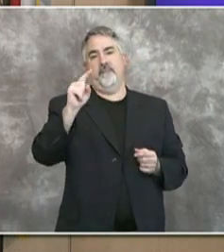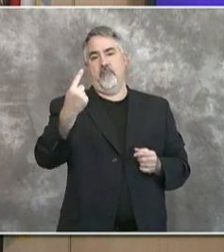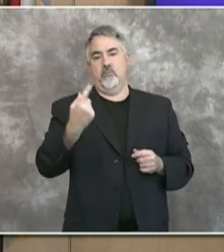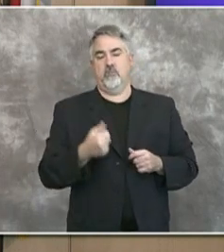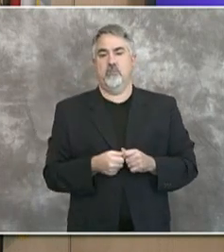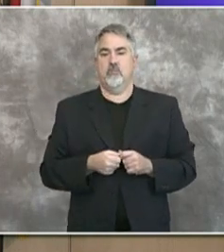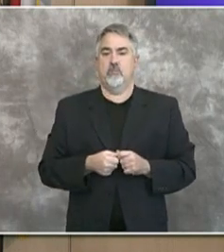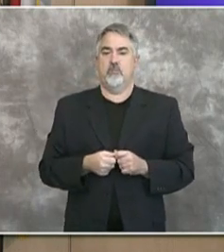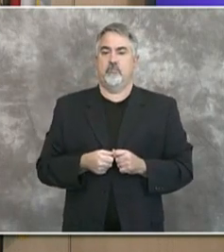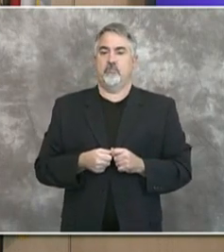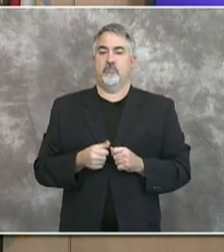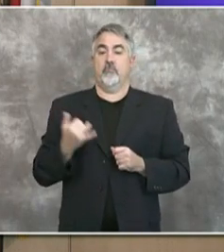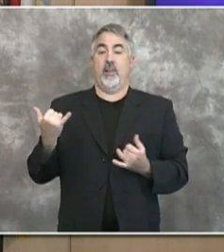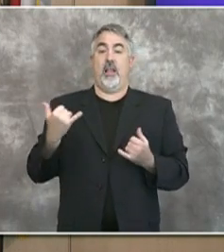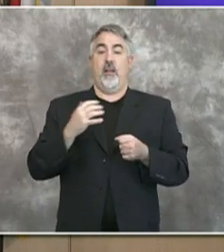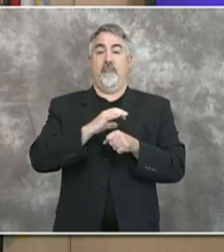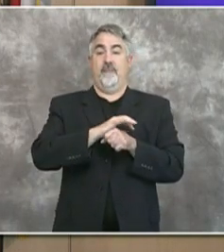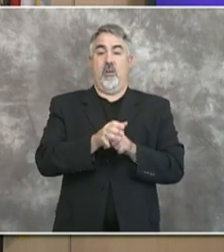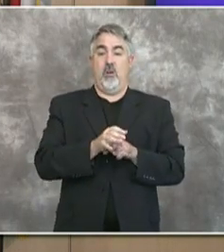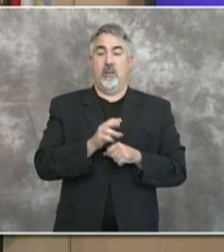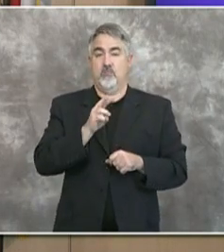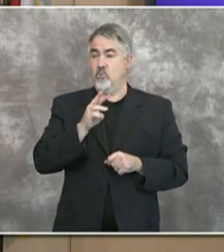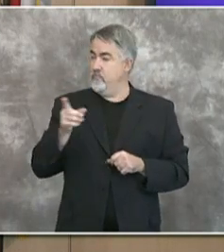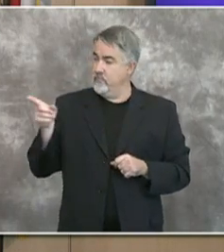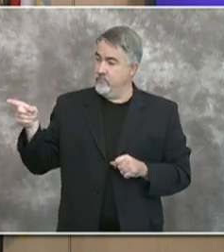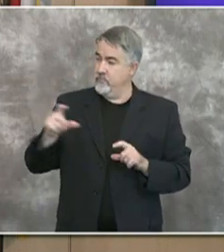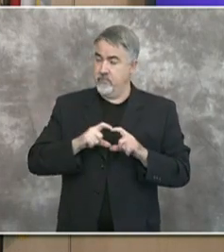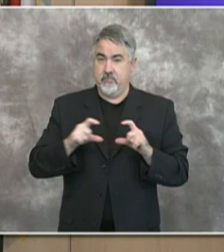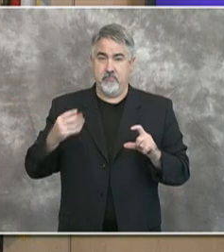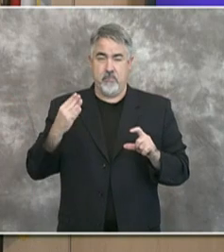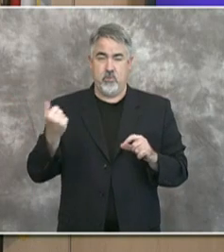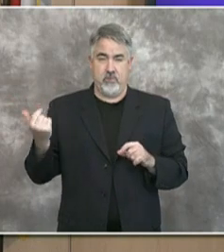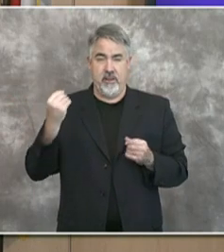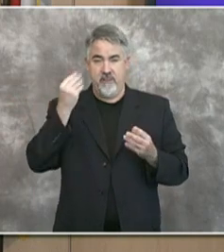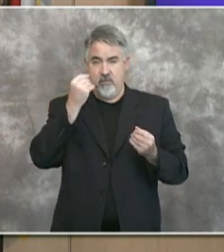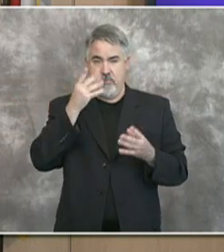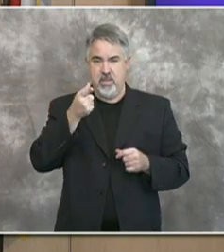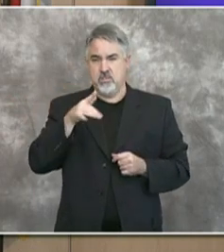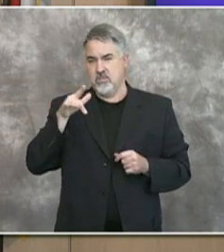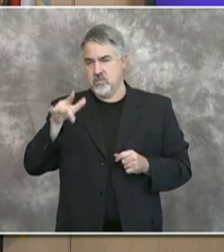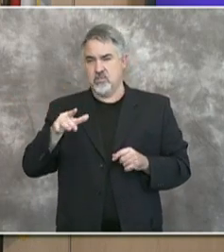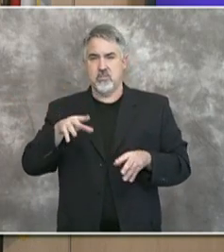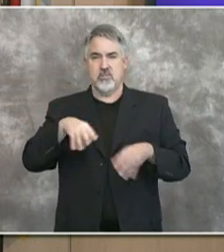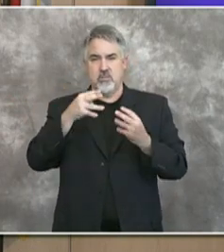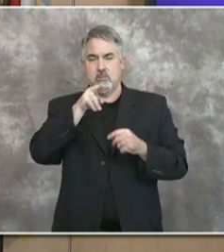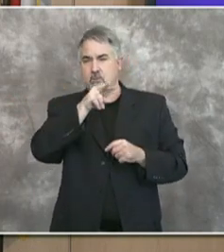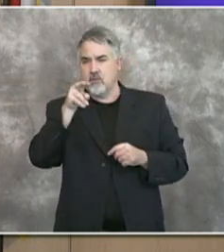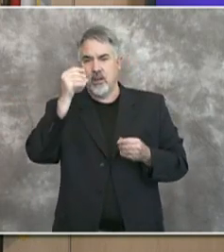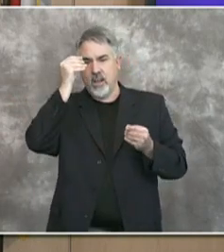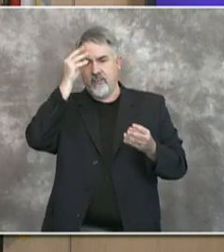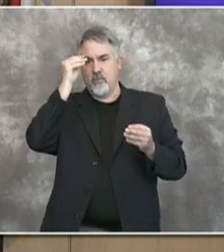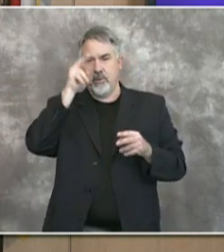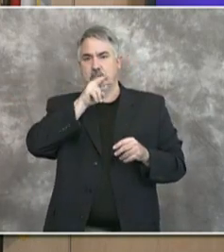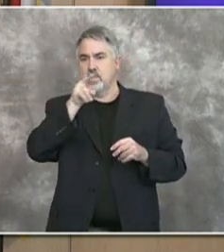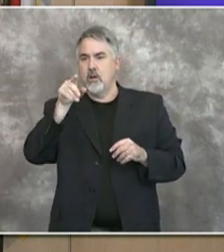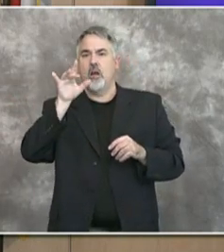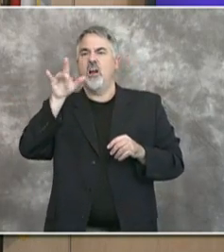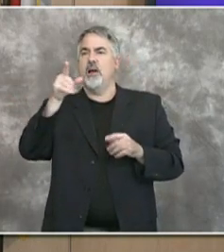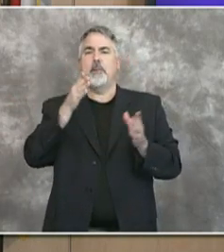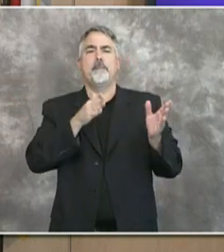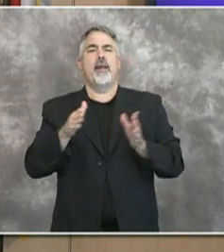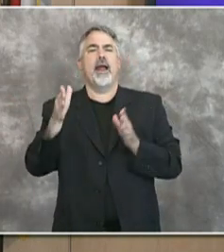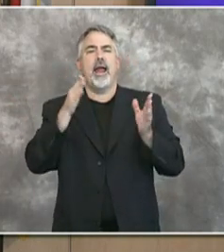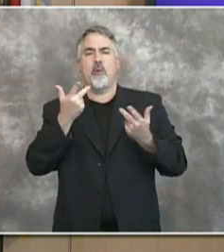template plan for parks along with outdoor recreation activities. This is a plan that you can download, fill out your